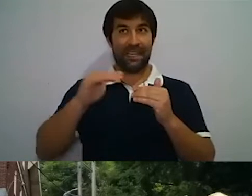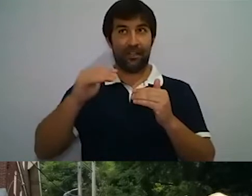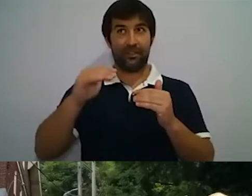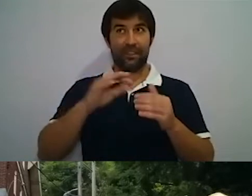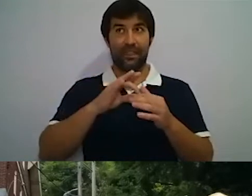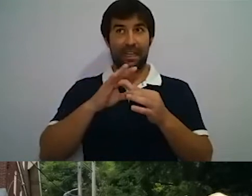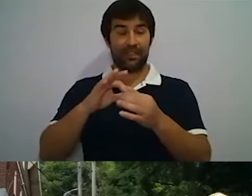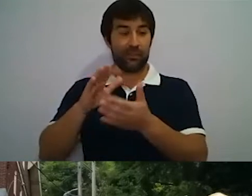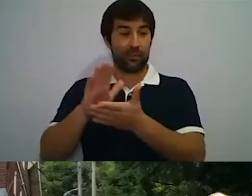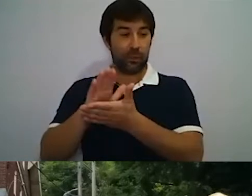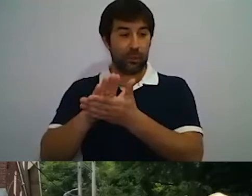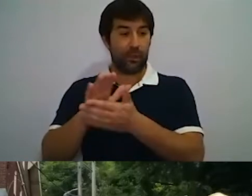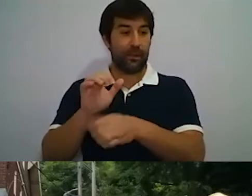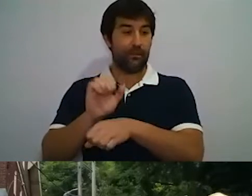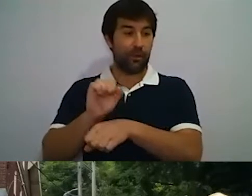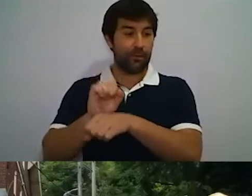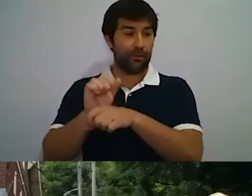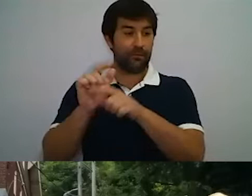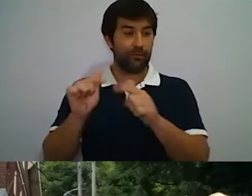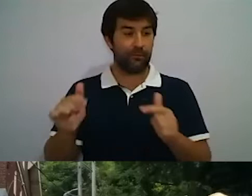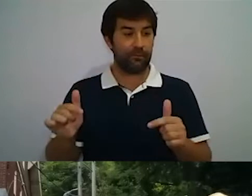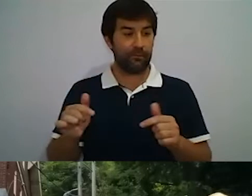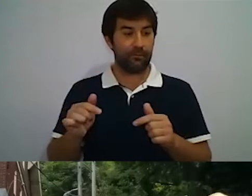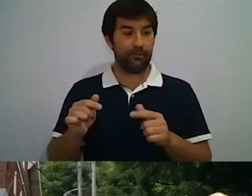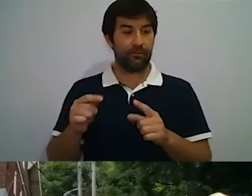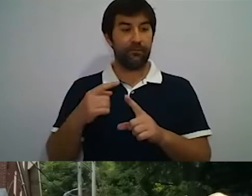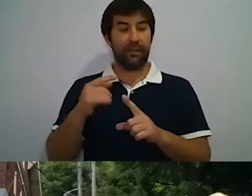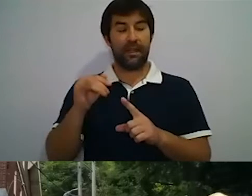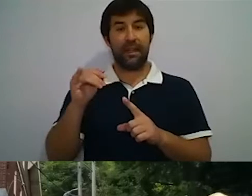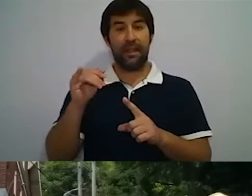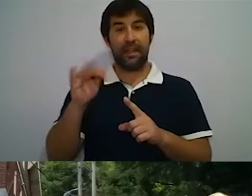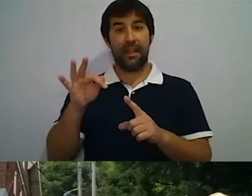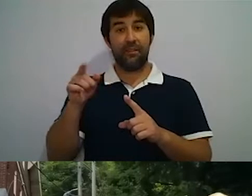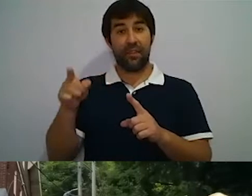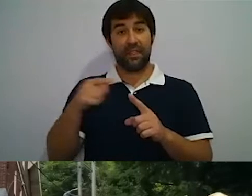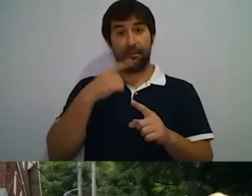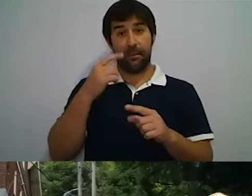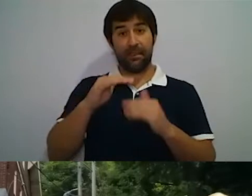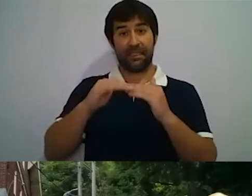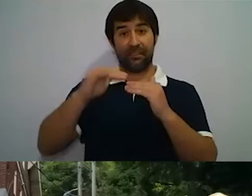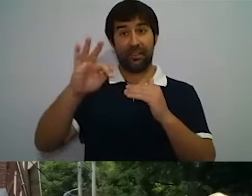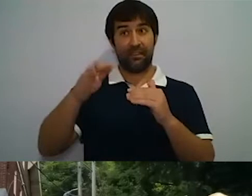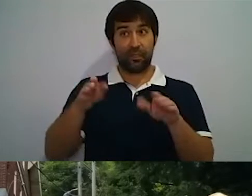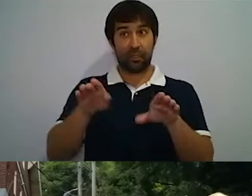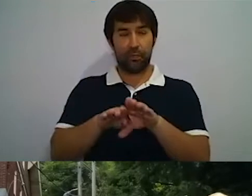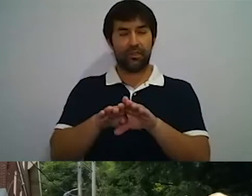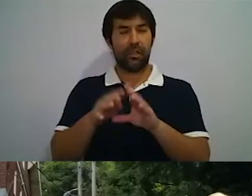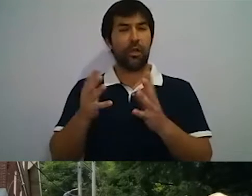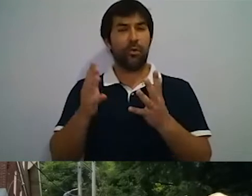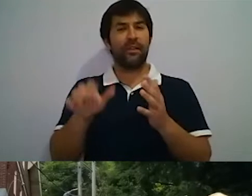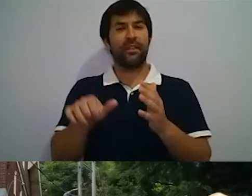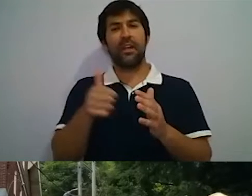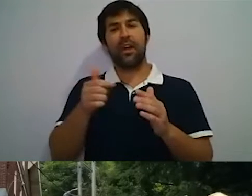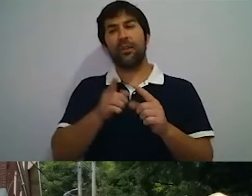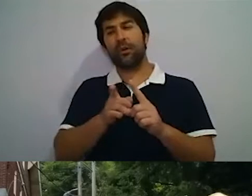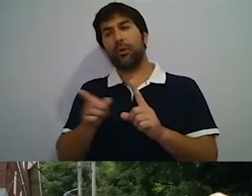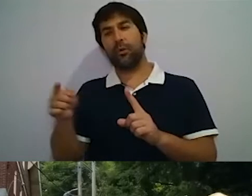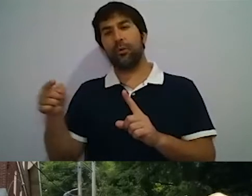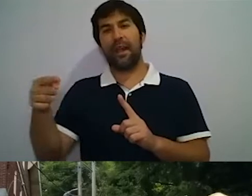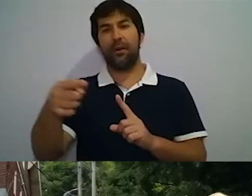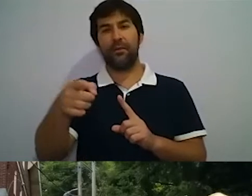know, at least pre-COVID, that housing prices are rising in our city, which in order to keep this equilibrium